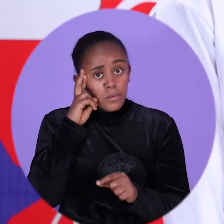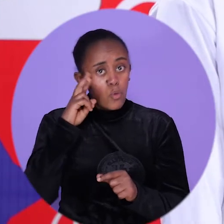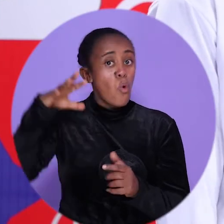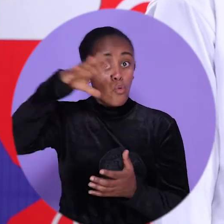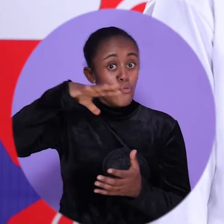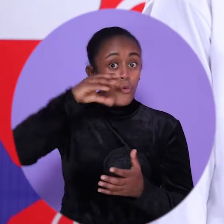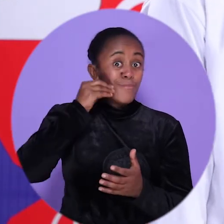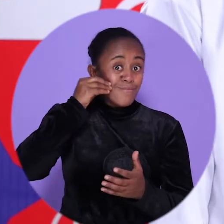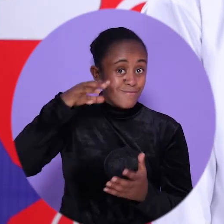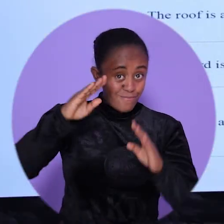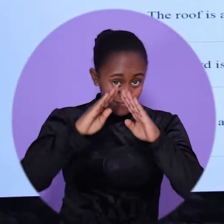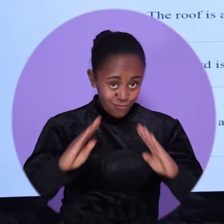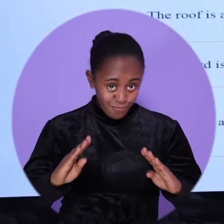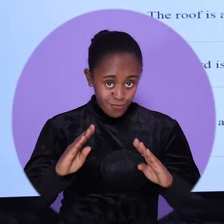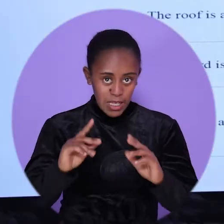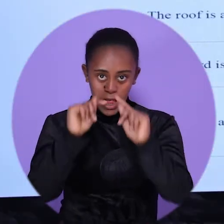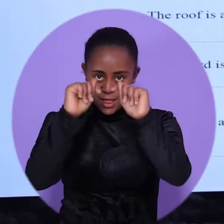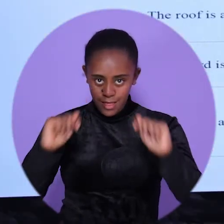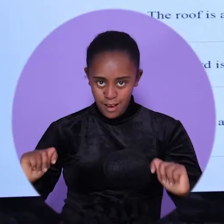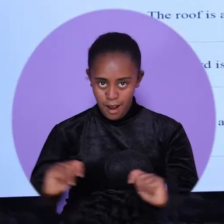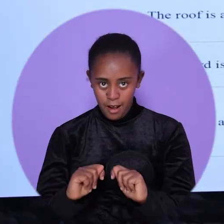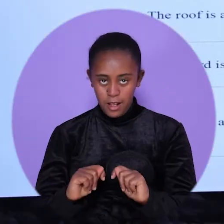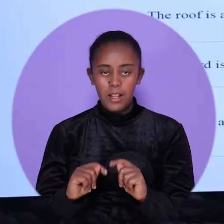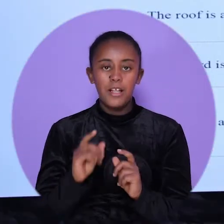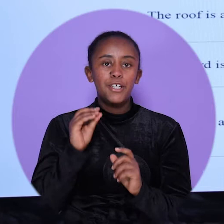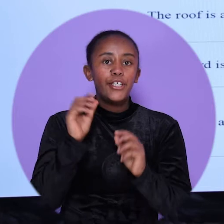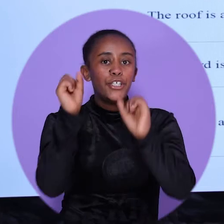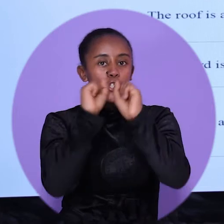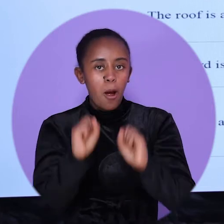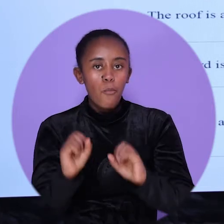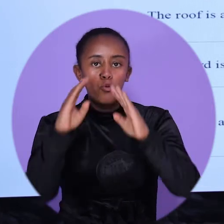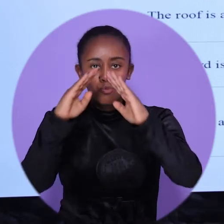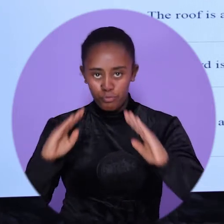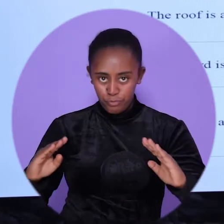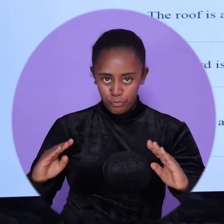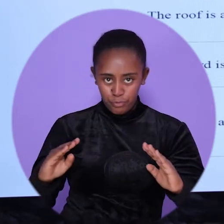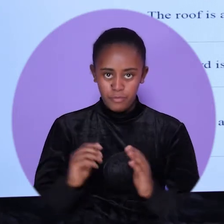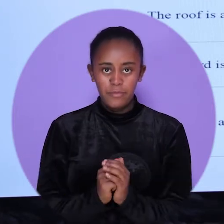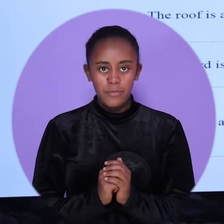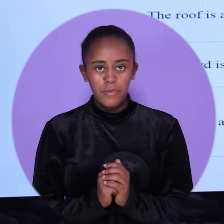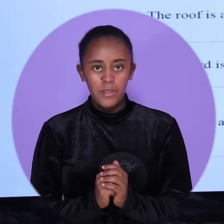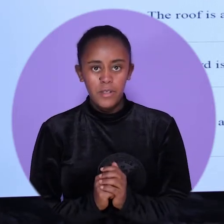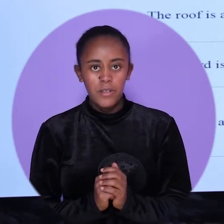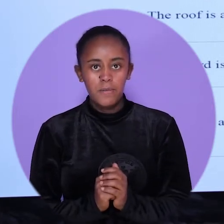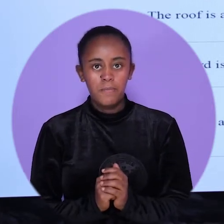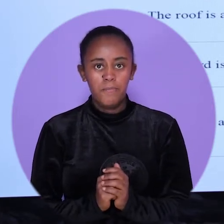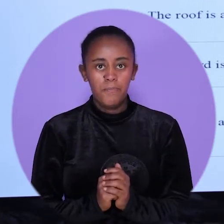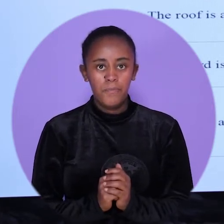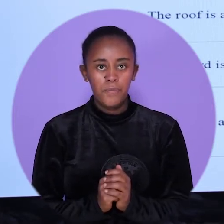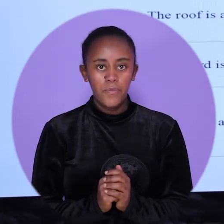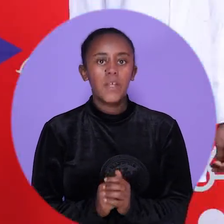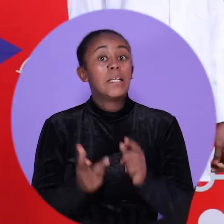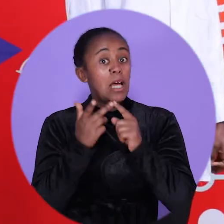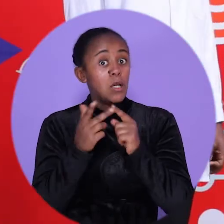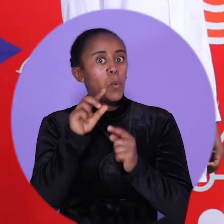has a triangle shape. The roof has a triangle shape. Let us go to the third sentence or the third